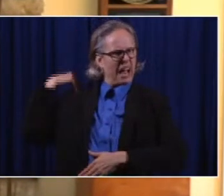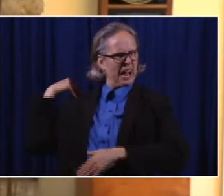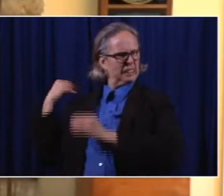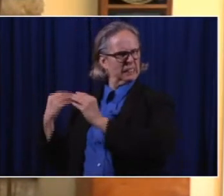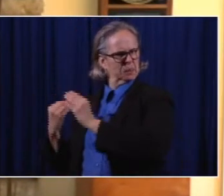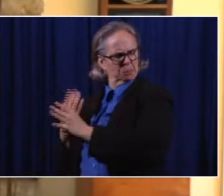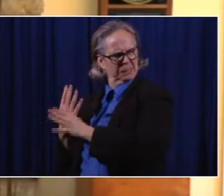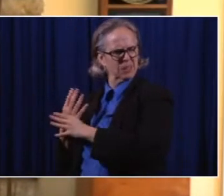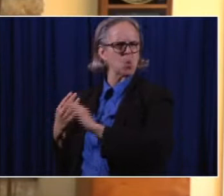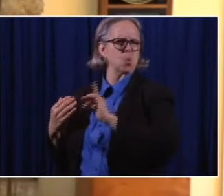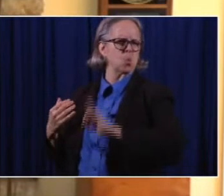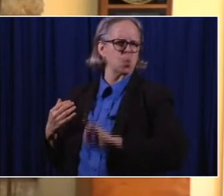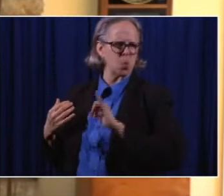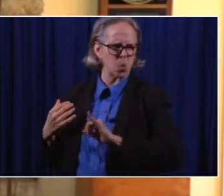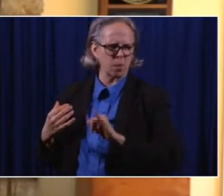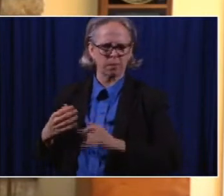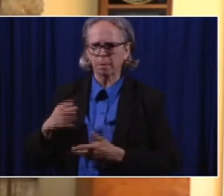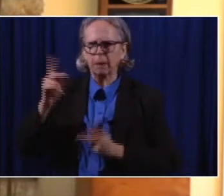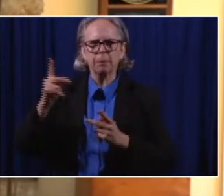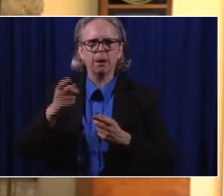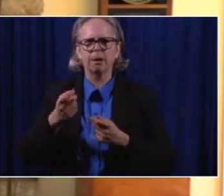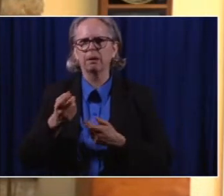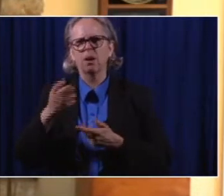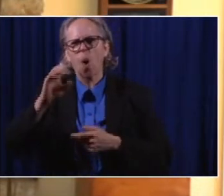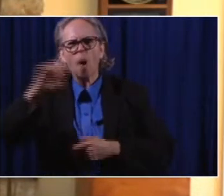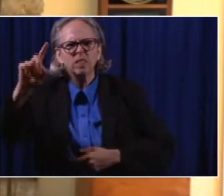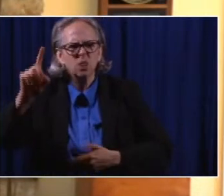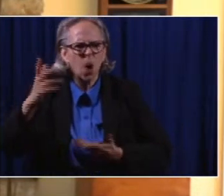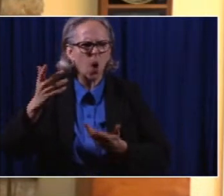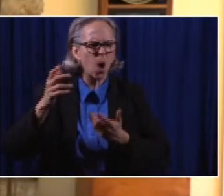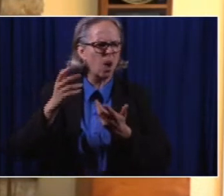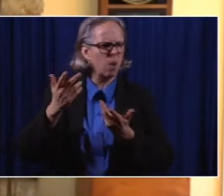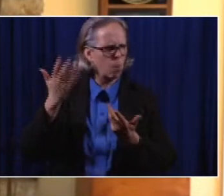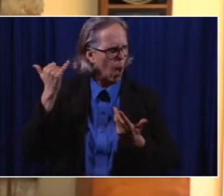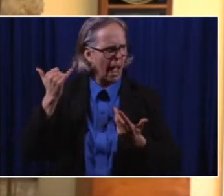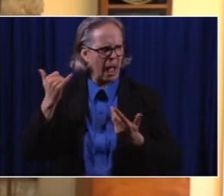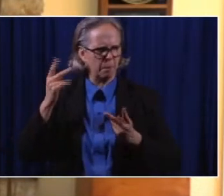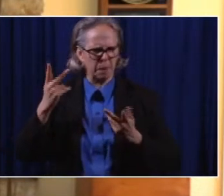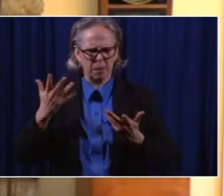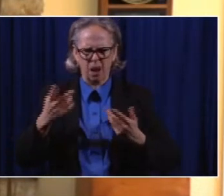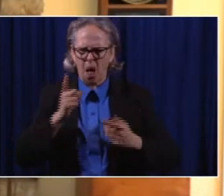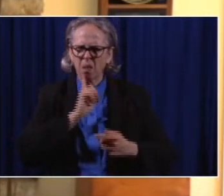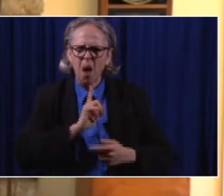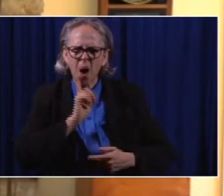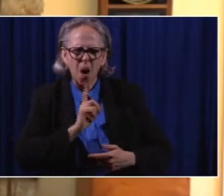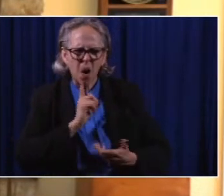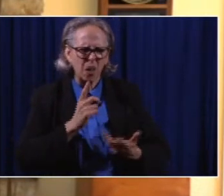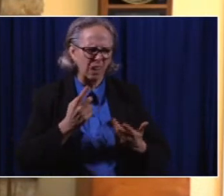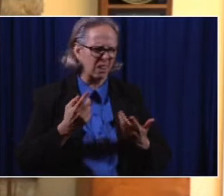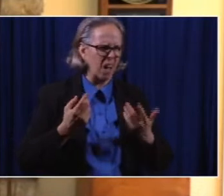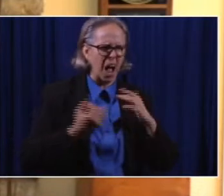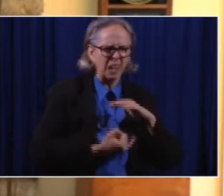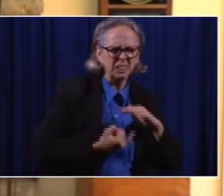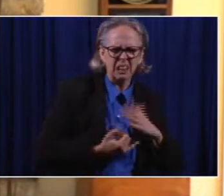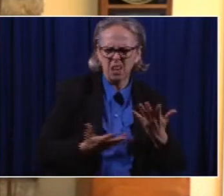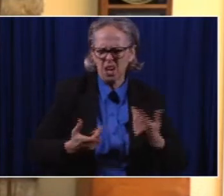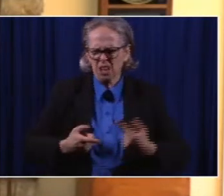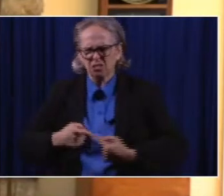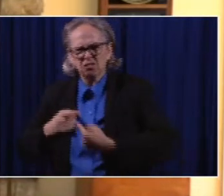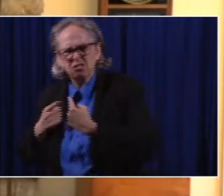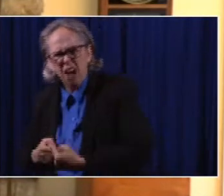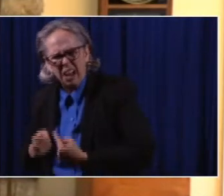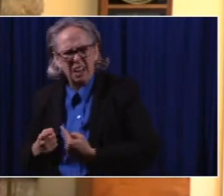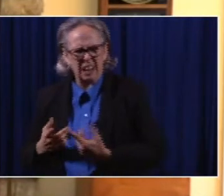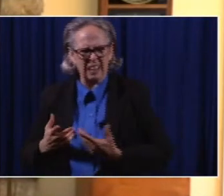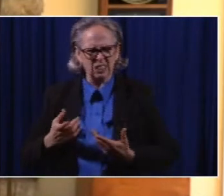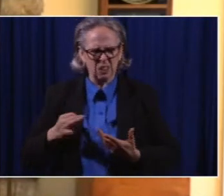drug overdoses because people are alone. One theory is that they're more alone. And if they overdose, there's no one there to help them. There's no